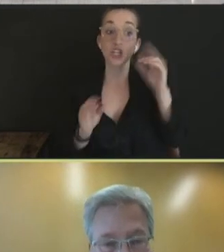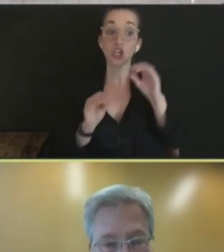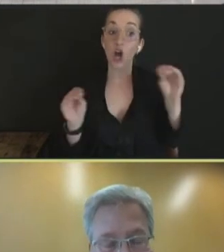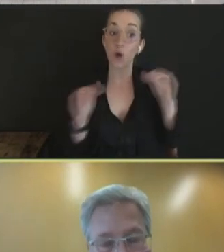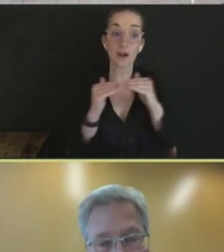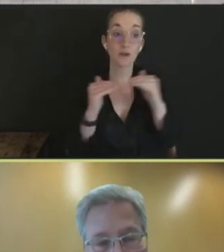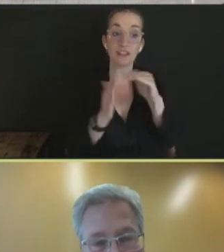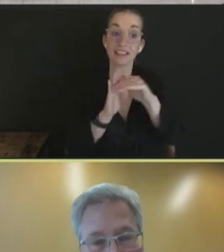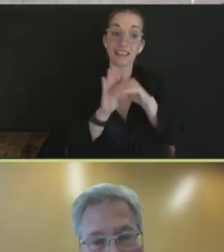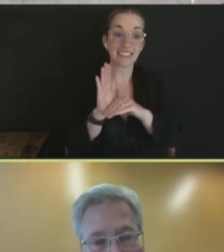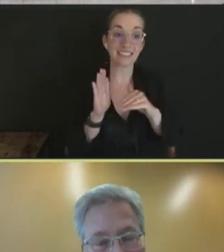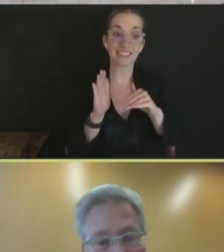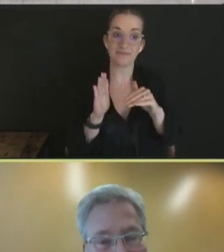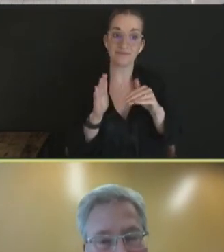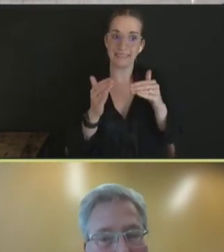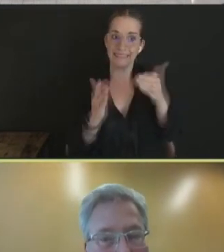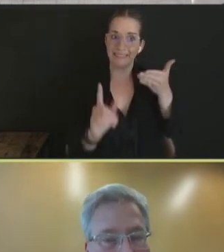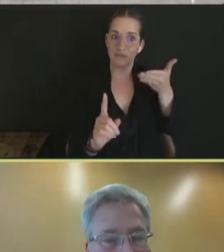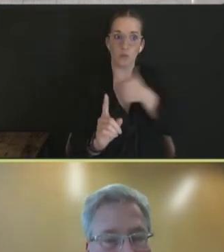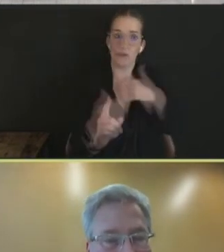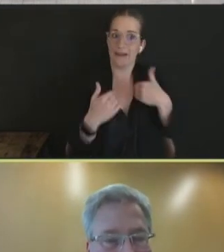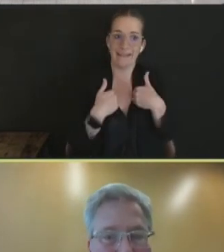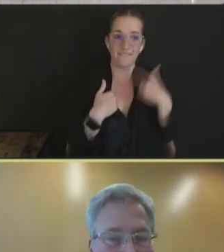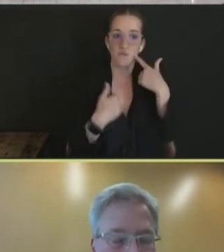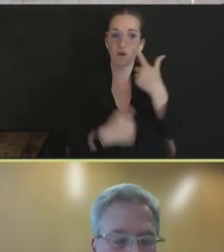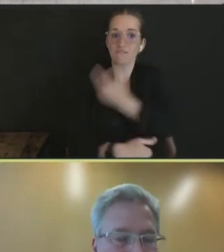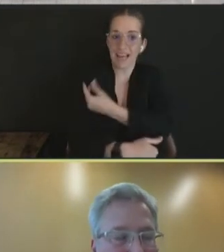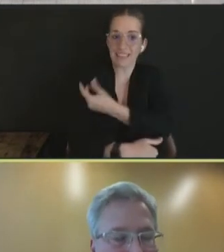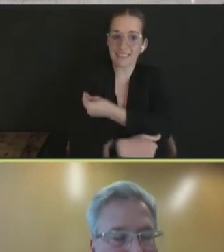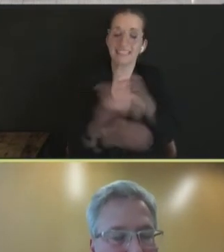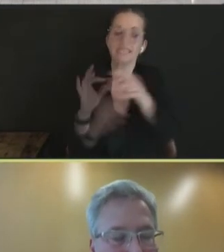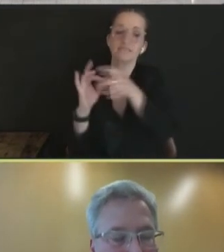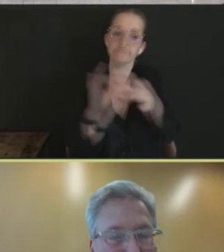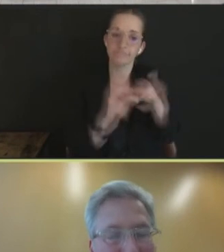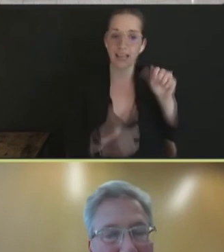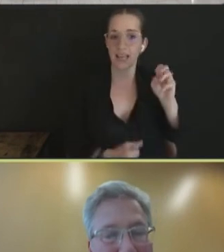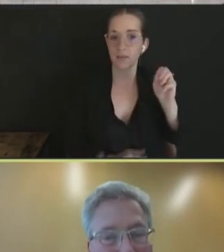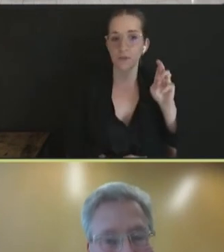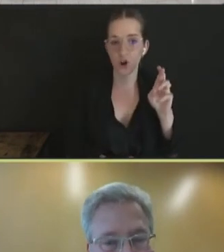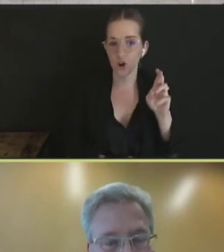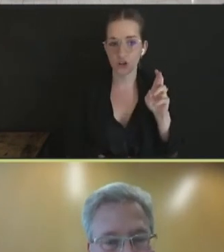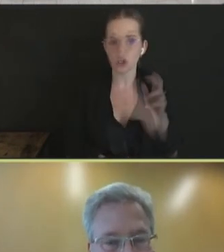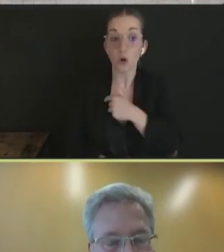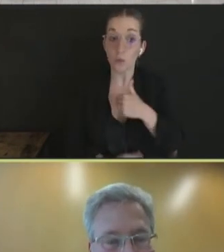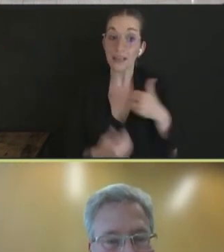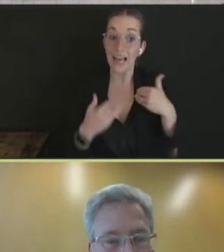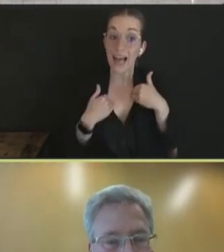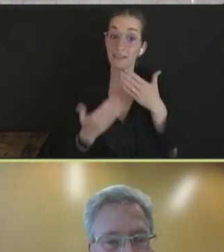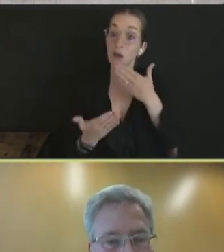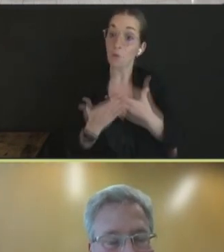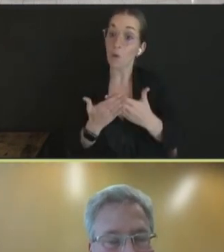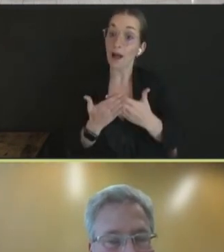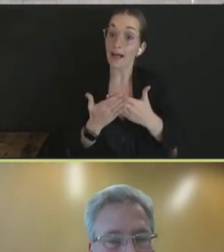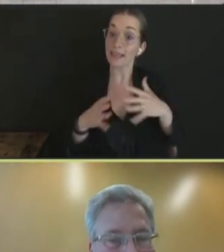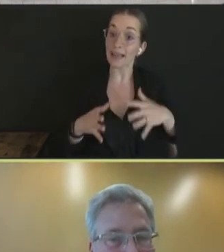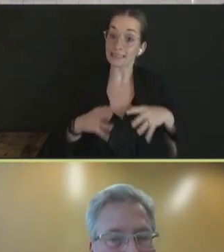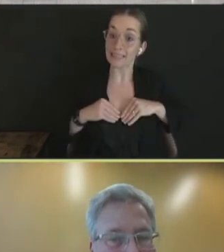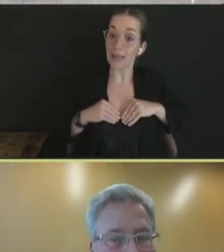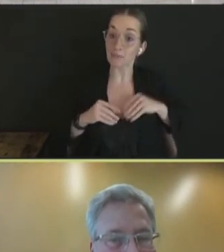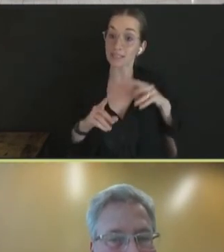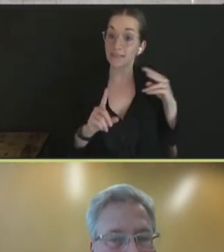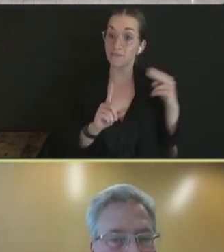to what role there might be for AMR. So we have the well accepted view